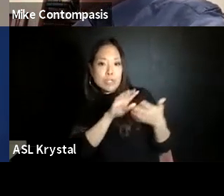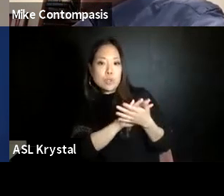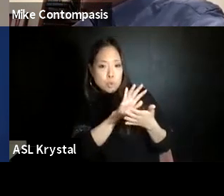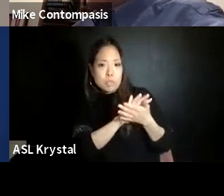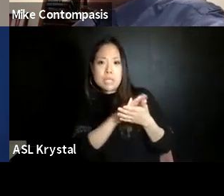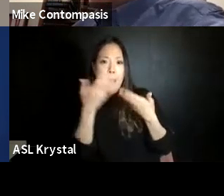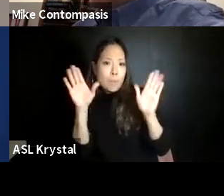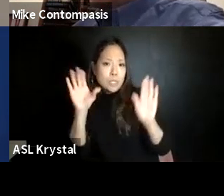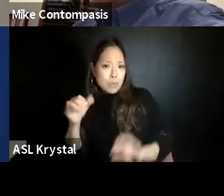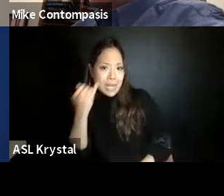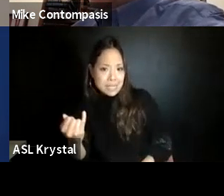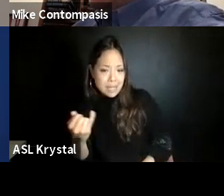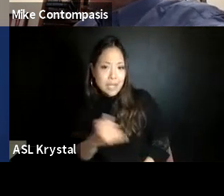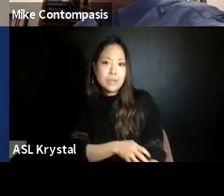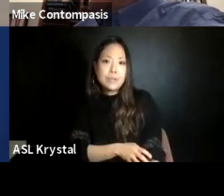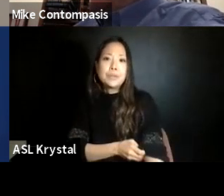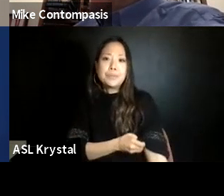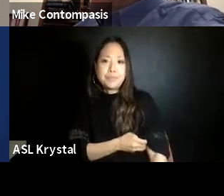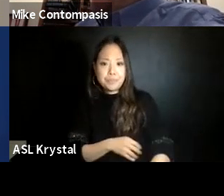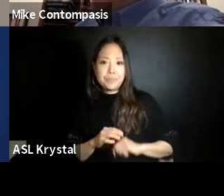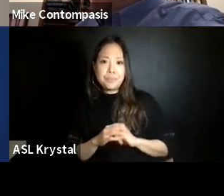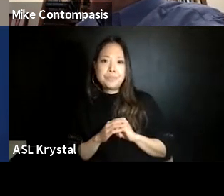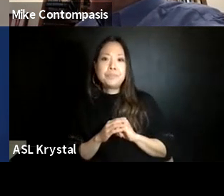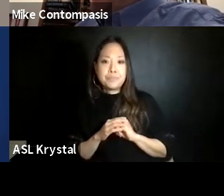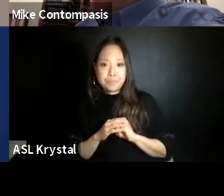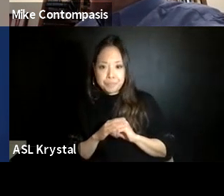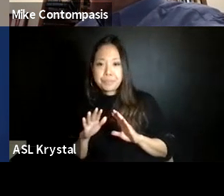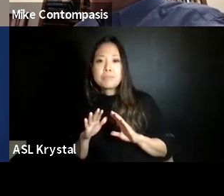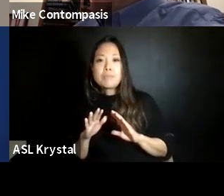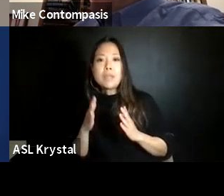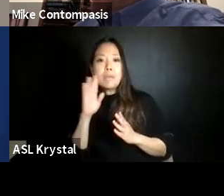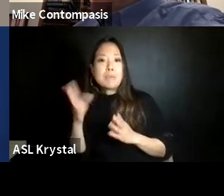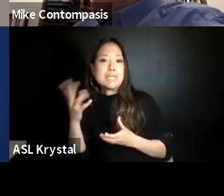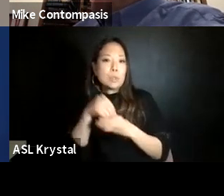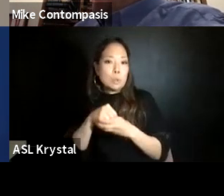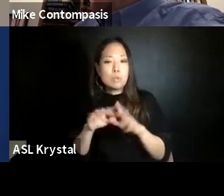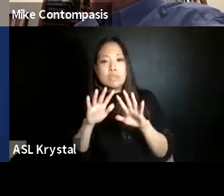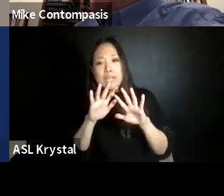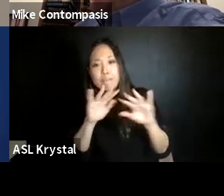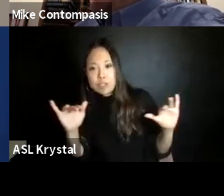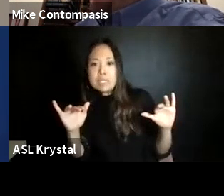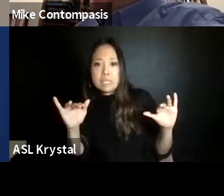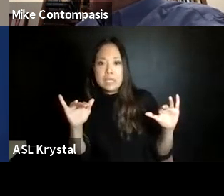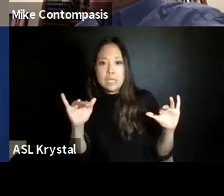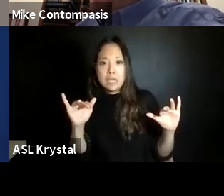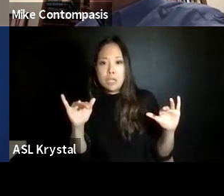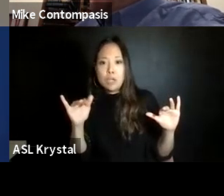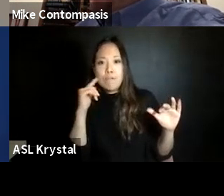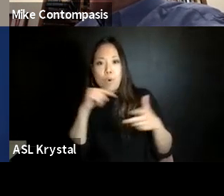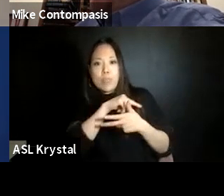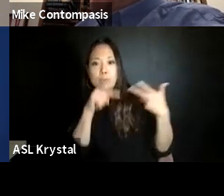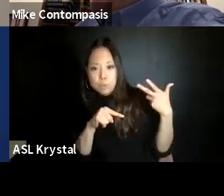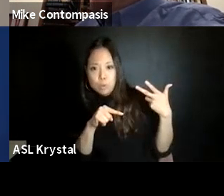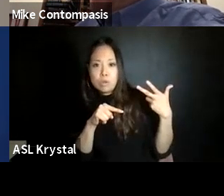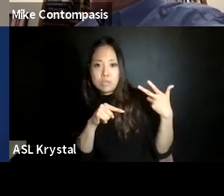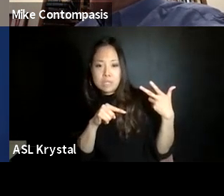to the point about the varying range of diversity amongst the 3 schools. Mm-hmm. So yes, 2 totally